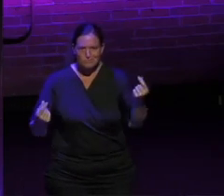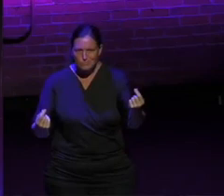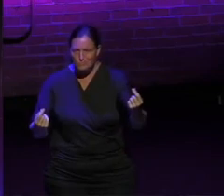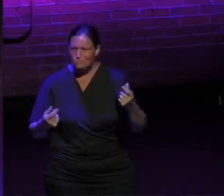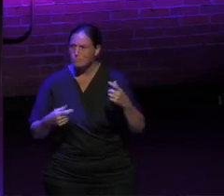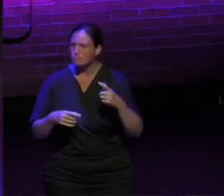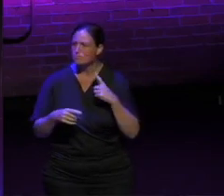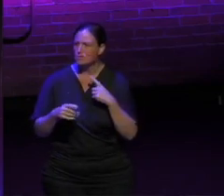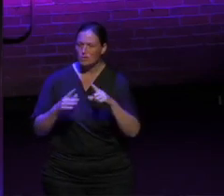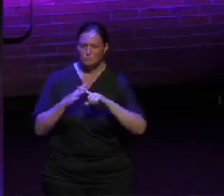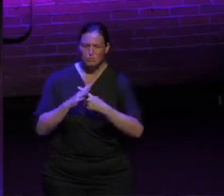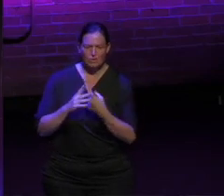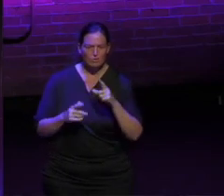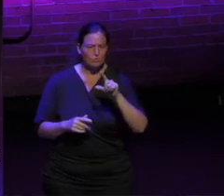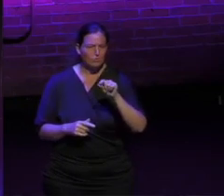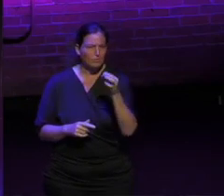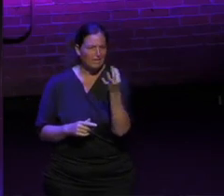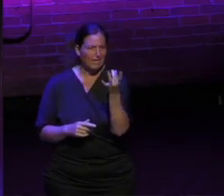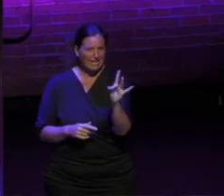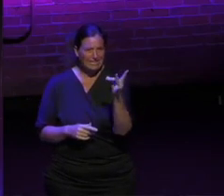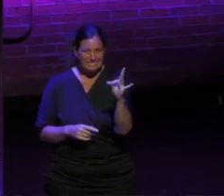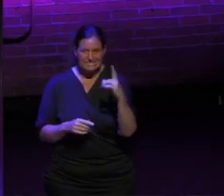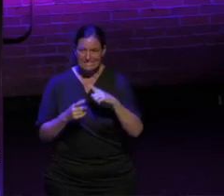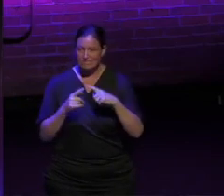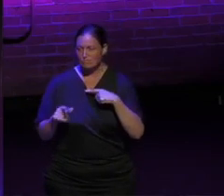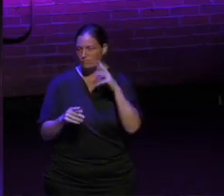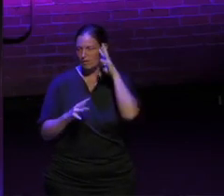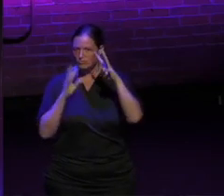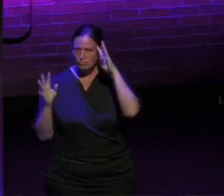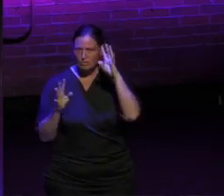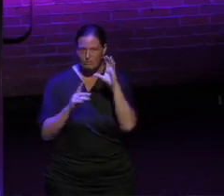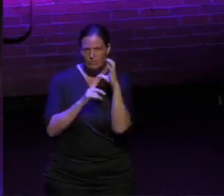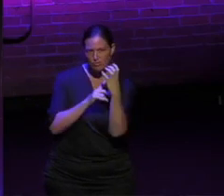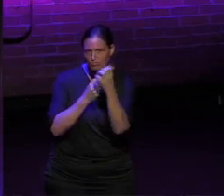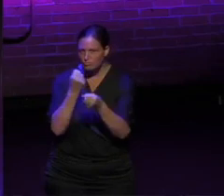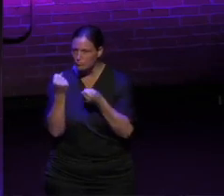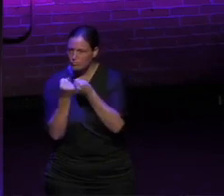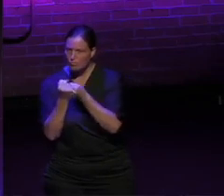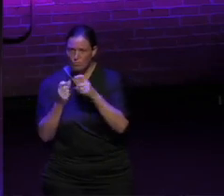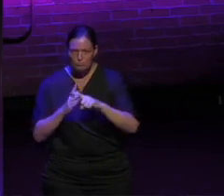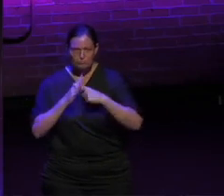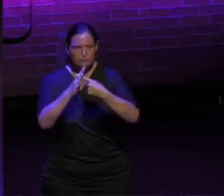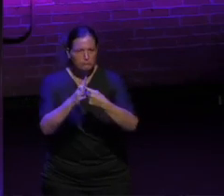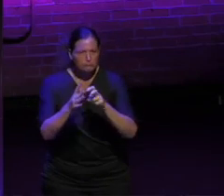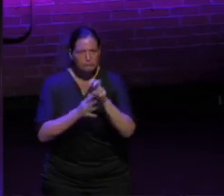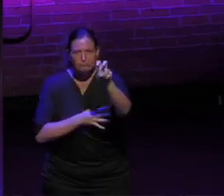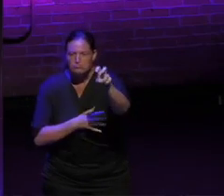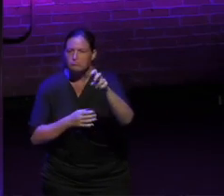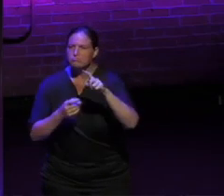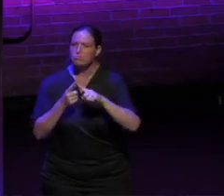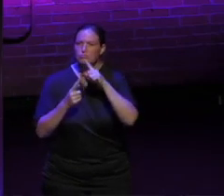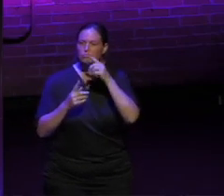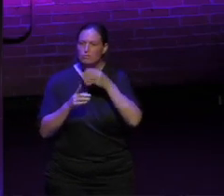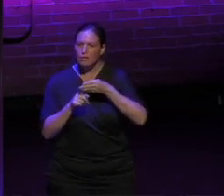We opened our doors in 2018. We are a sort of creative culture support and catalyst space. We really, really